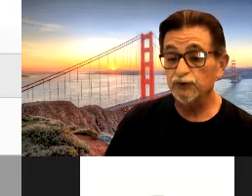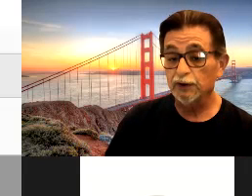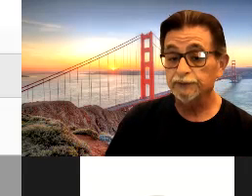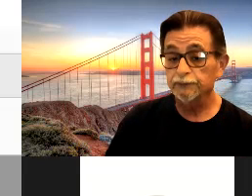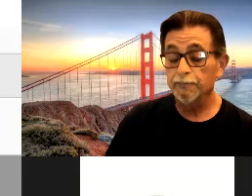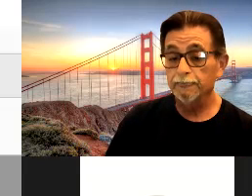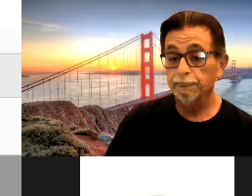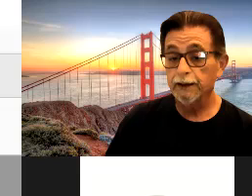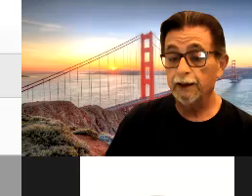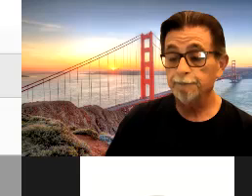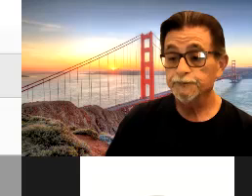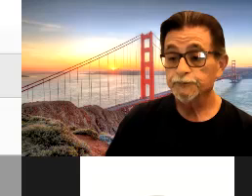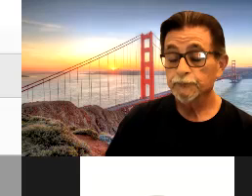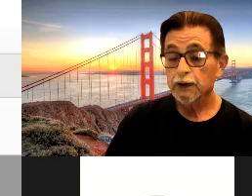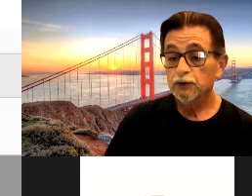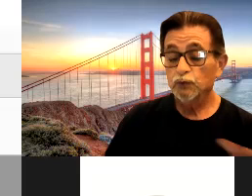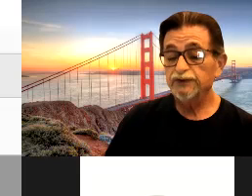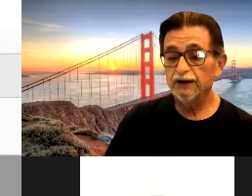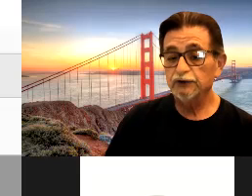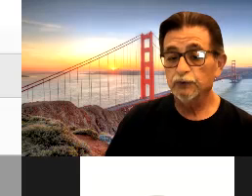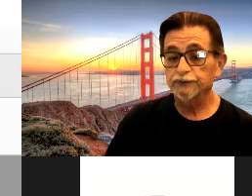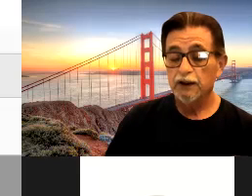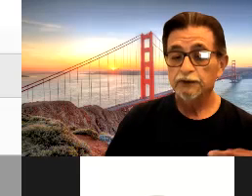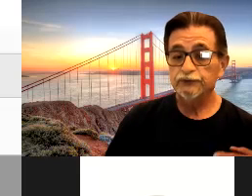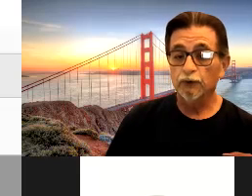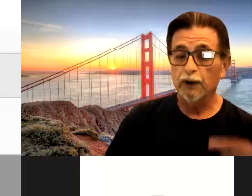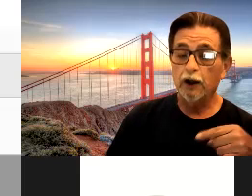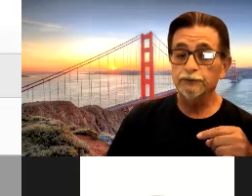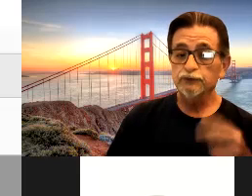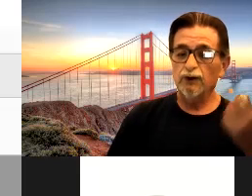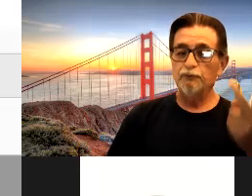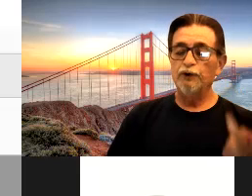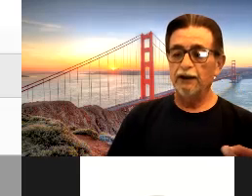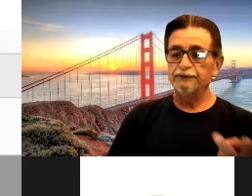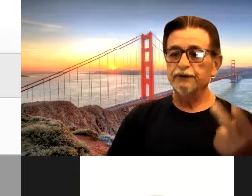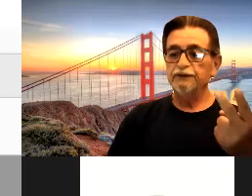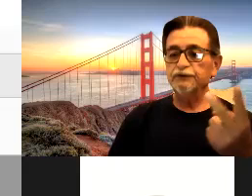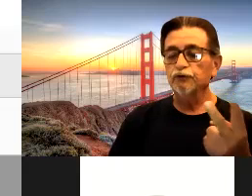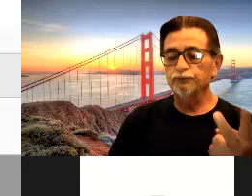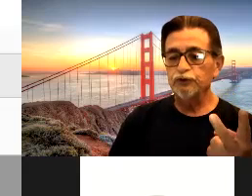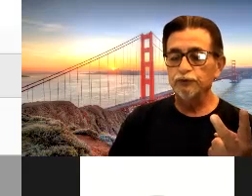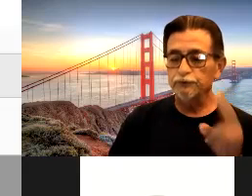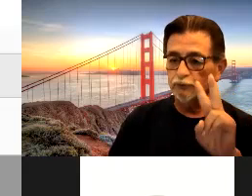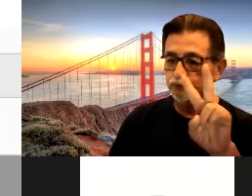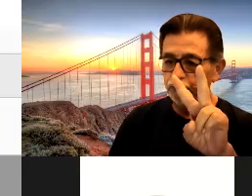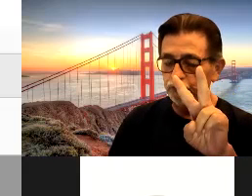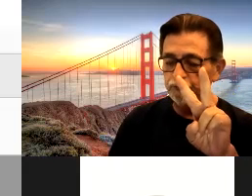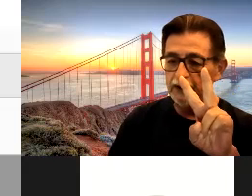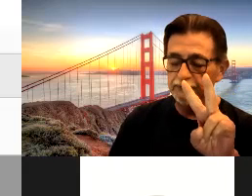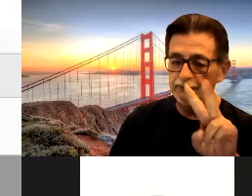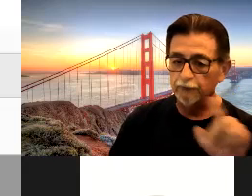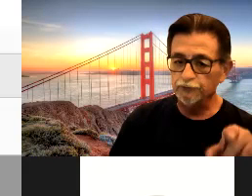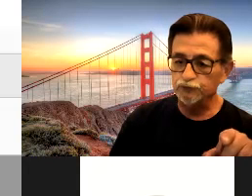20 electrons, okay? 20 electrons. So also I realized it's in group 2. So